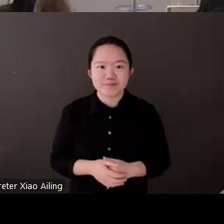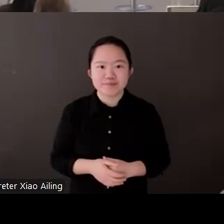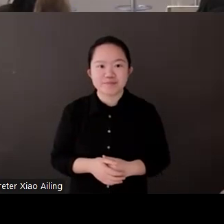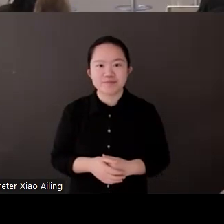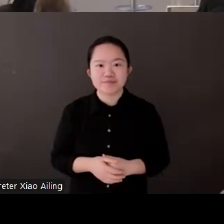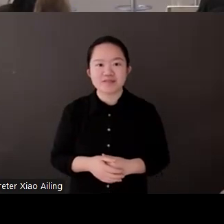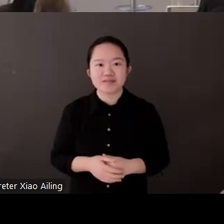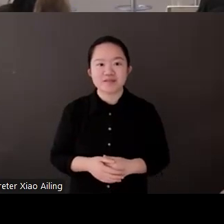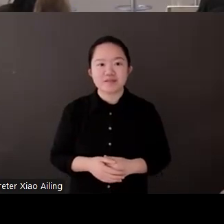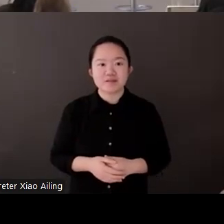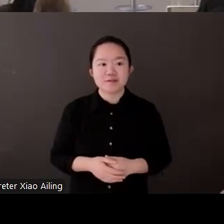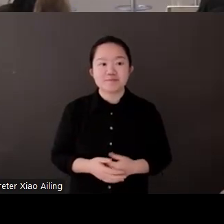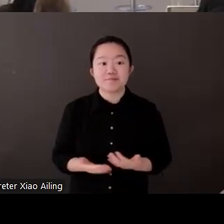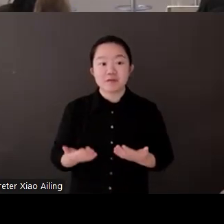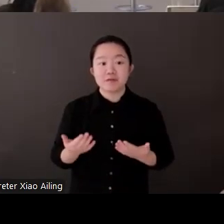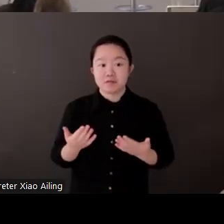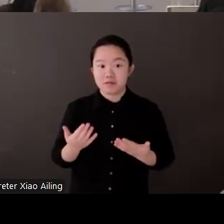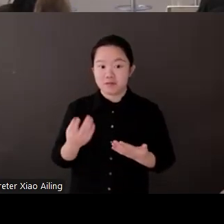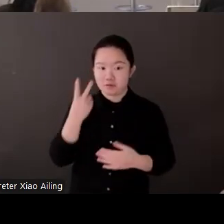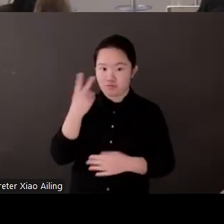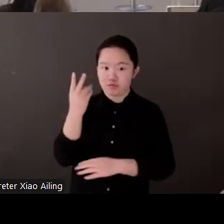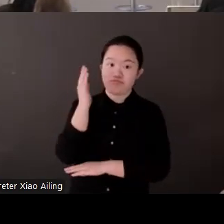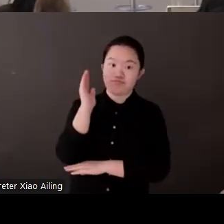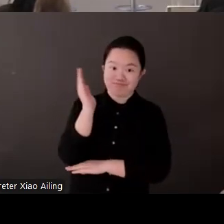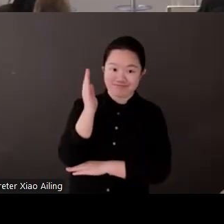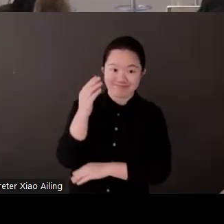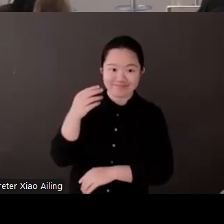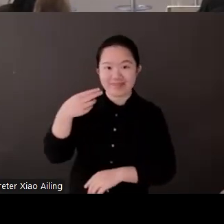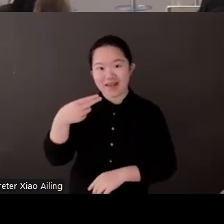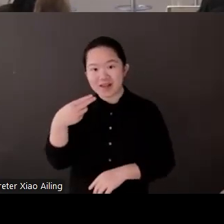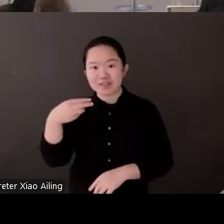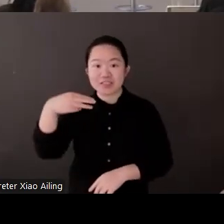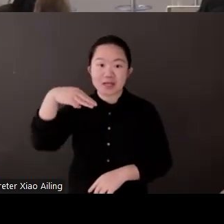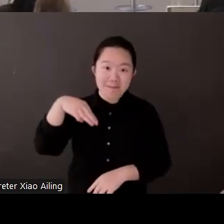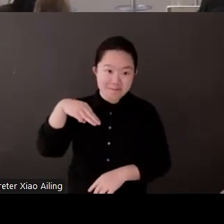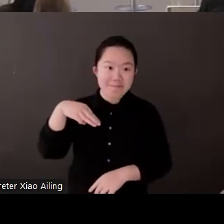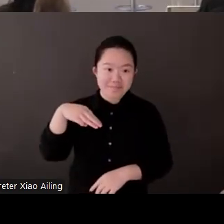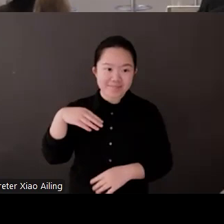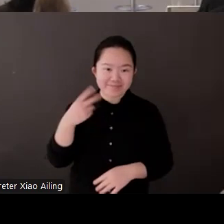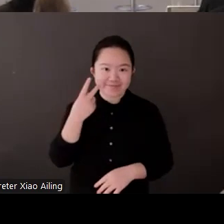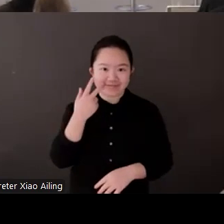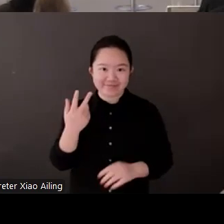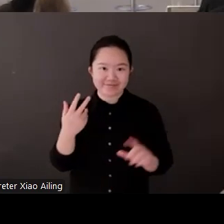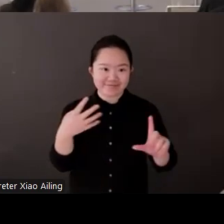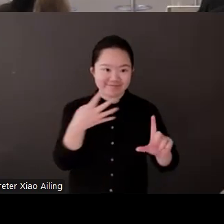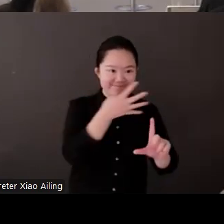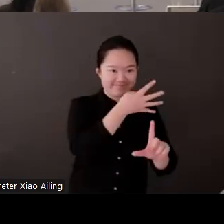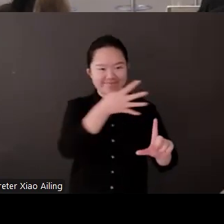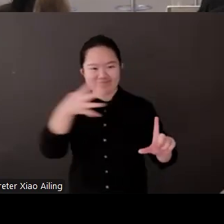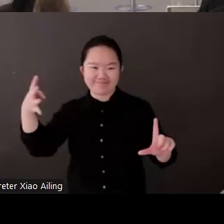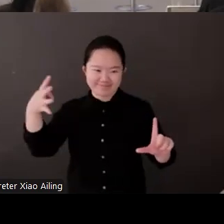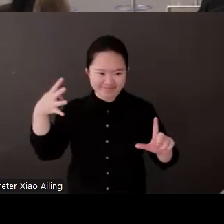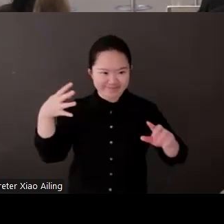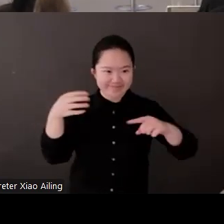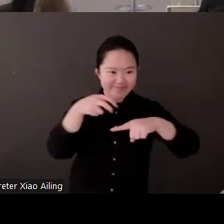HMM, sorry. So this is a picture of a power line and there is a bunch of birds on the power lines. And on